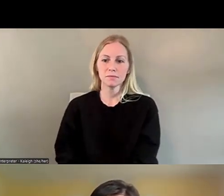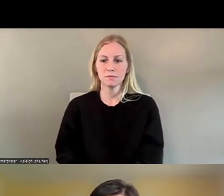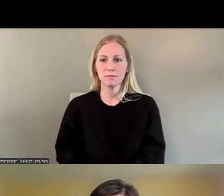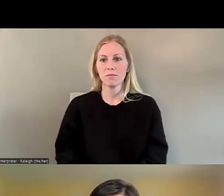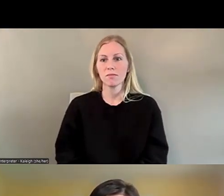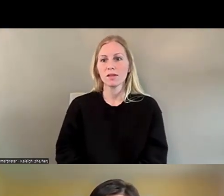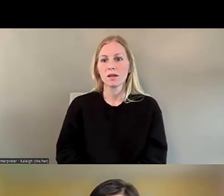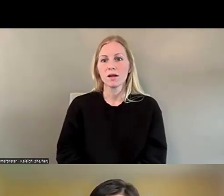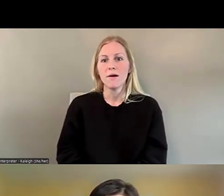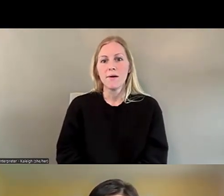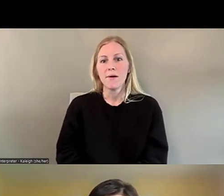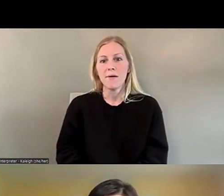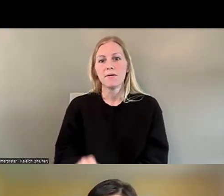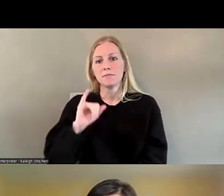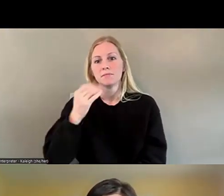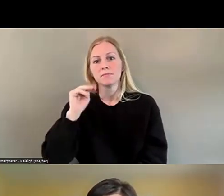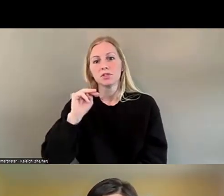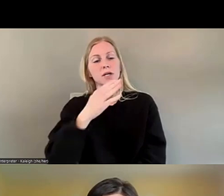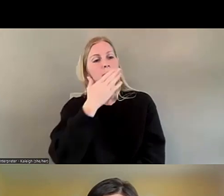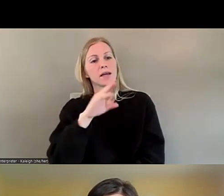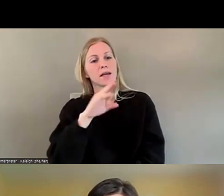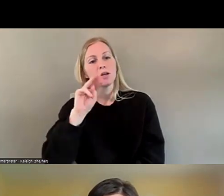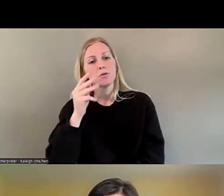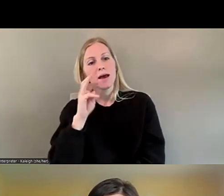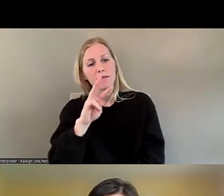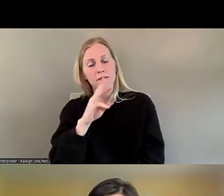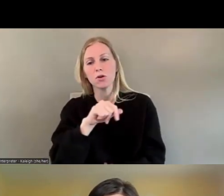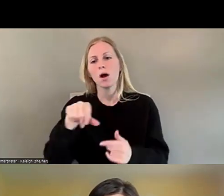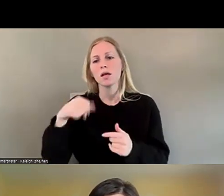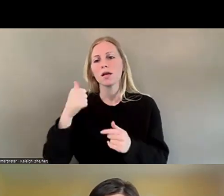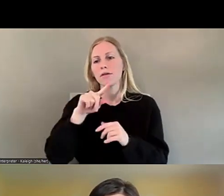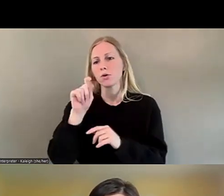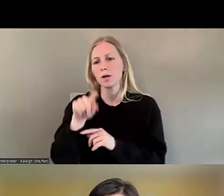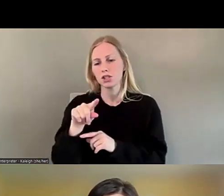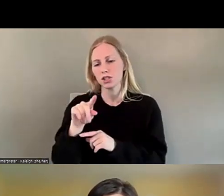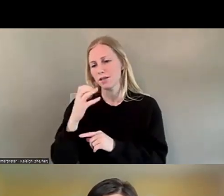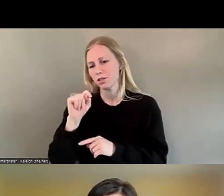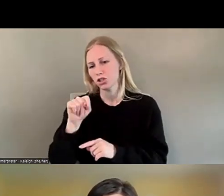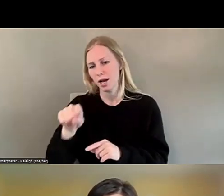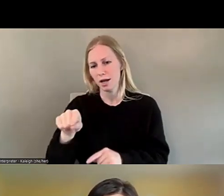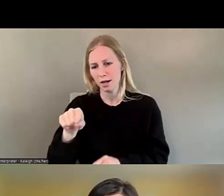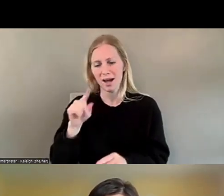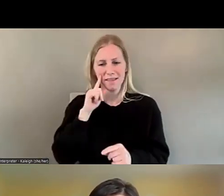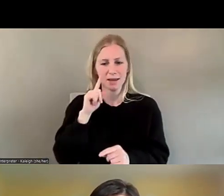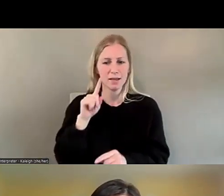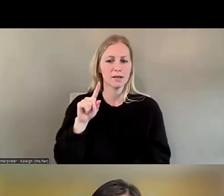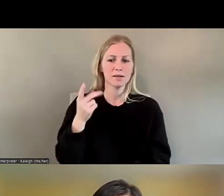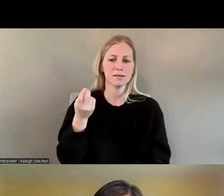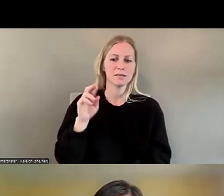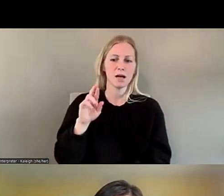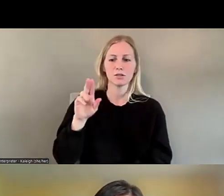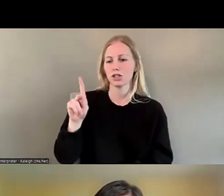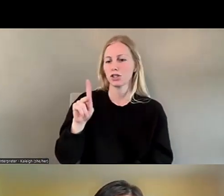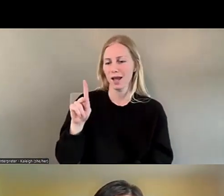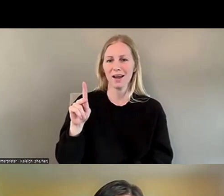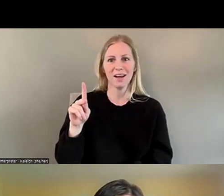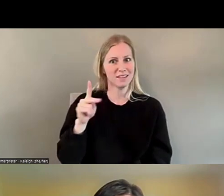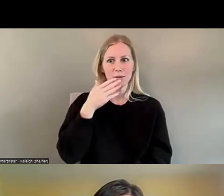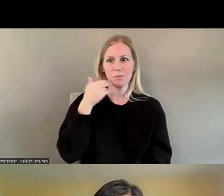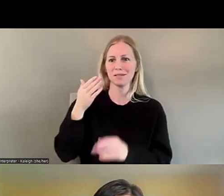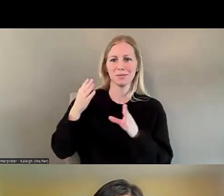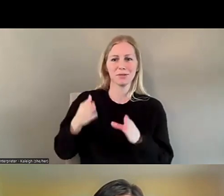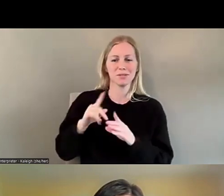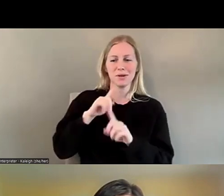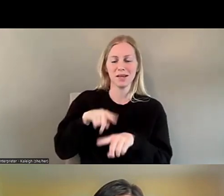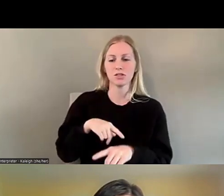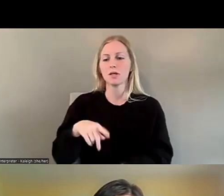Thanks, Matthew. Another question we have in the chat that, again, I think Dr. Kreisman is the best to answer is someone asked,